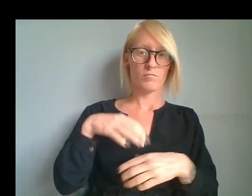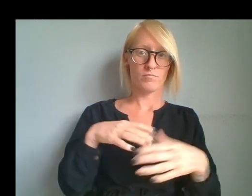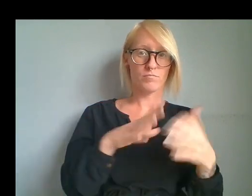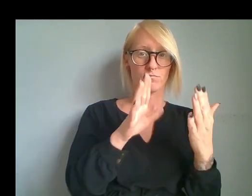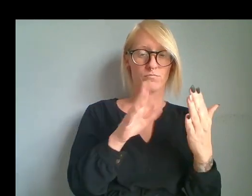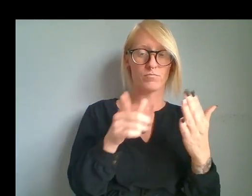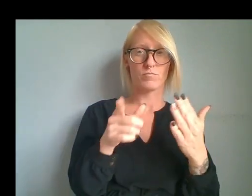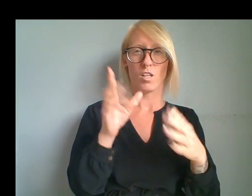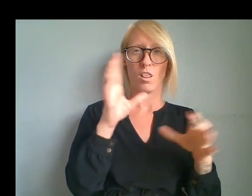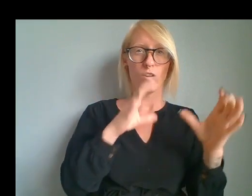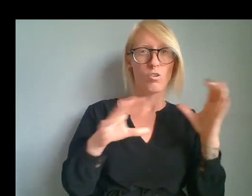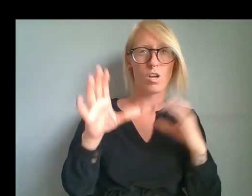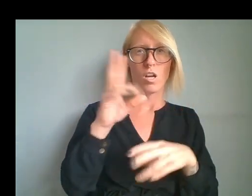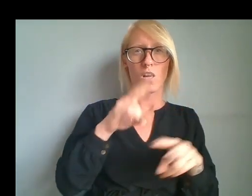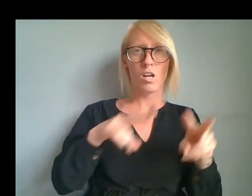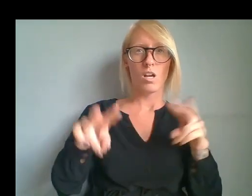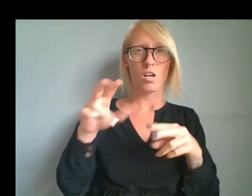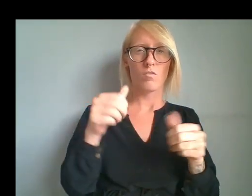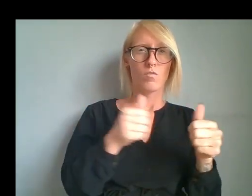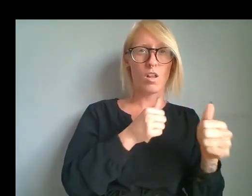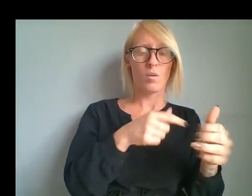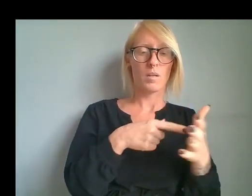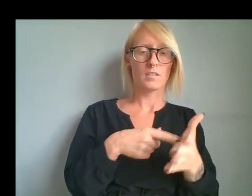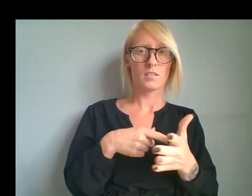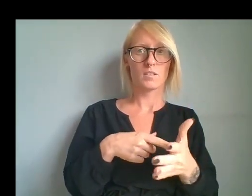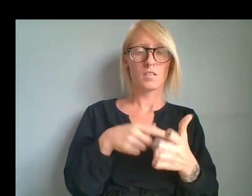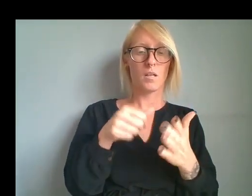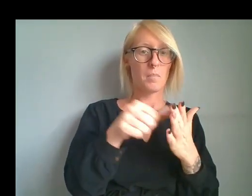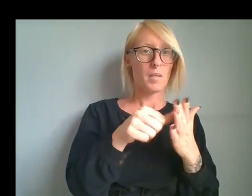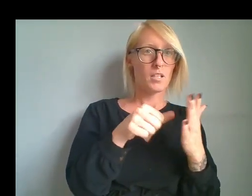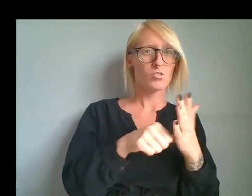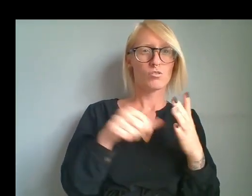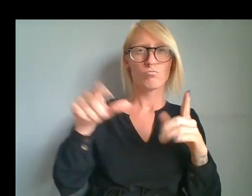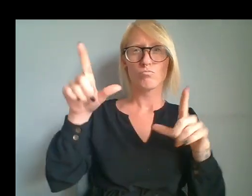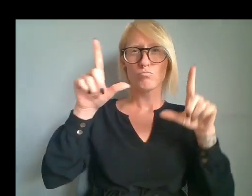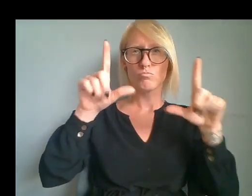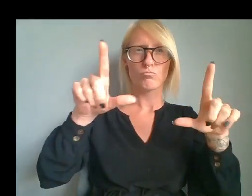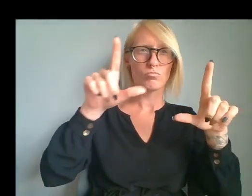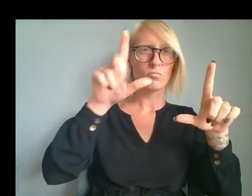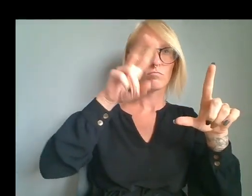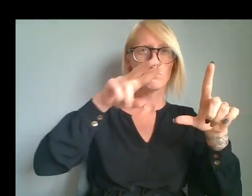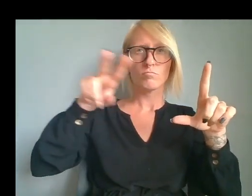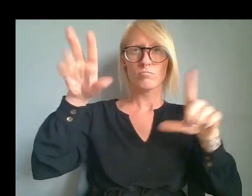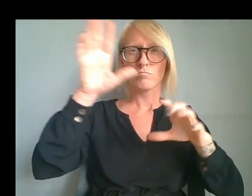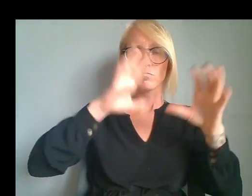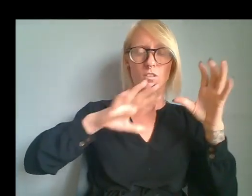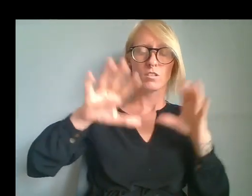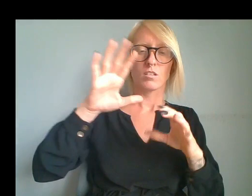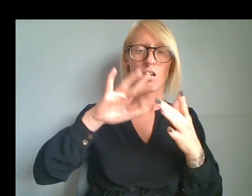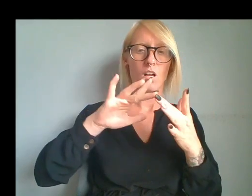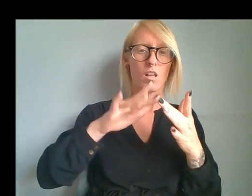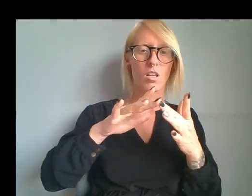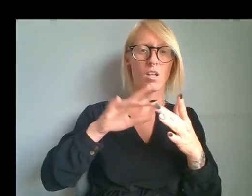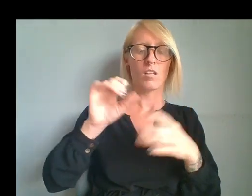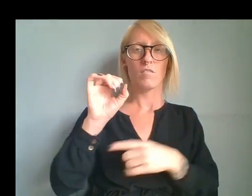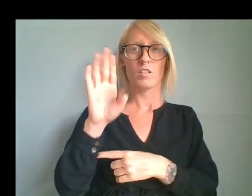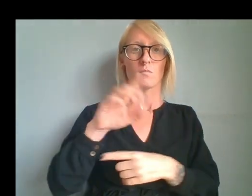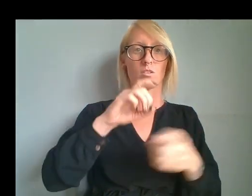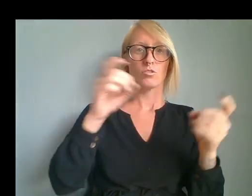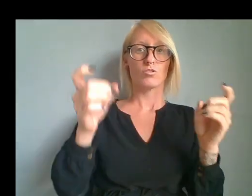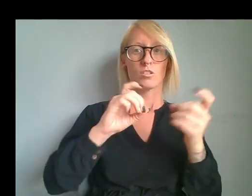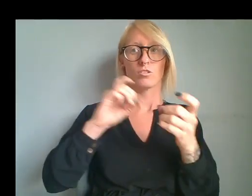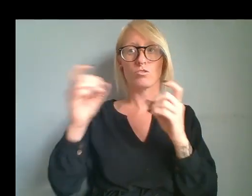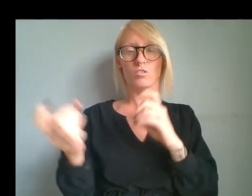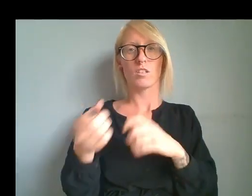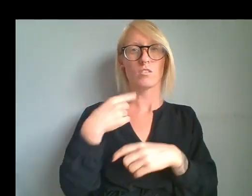follow by example. Look at pages online, look at groups online. And, Facebook keeps making changes, so look at the